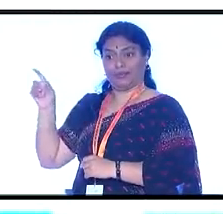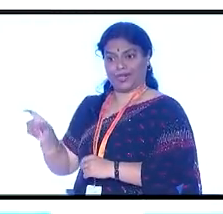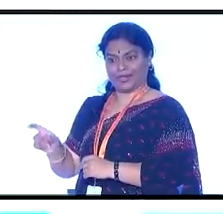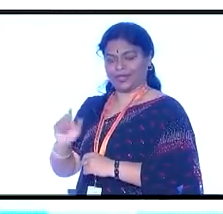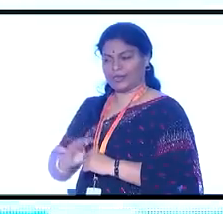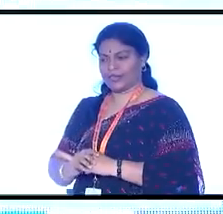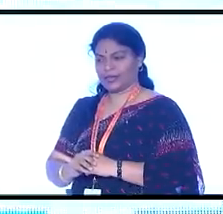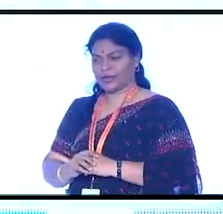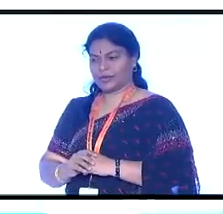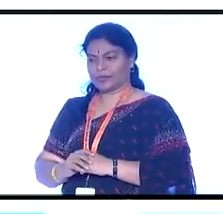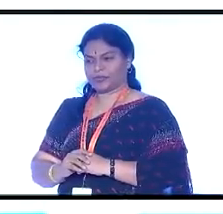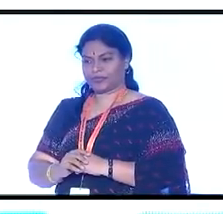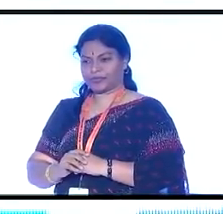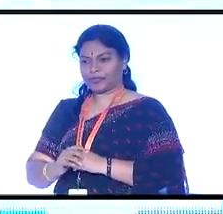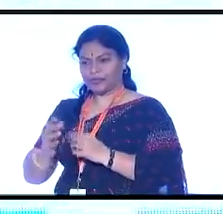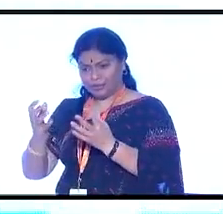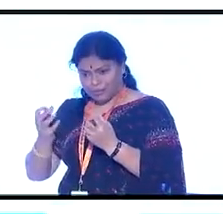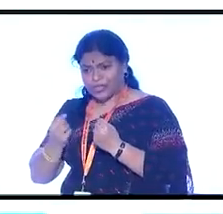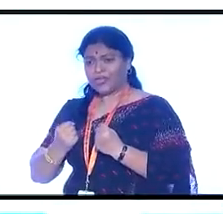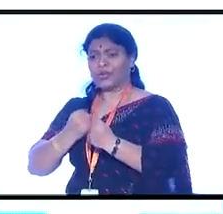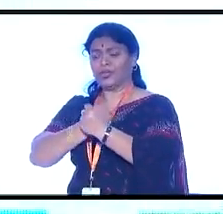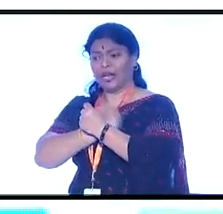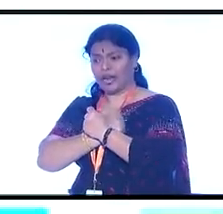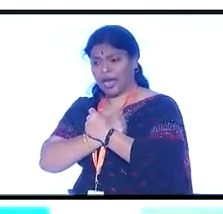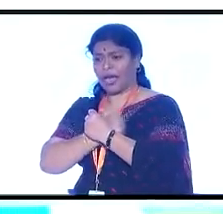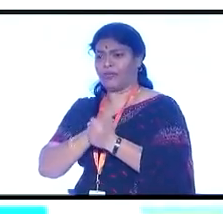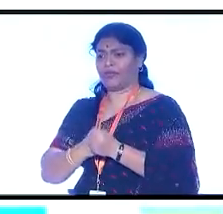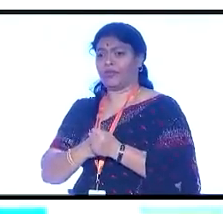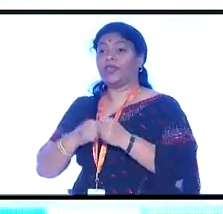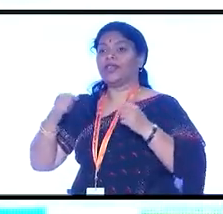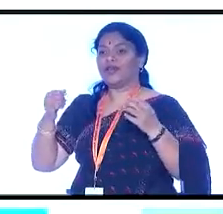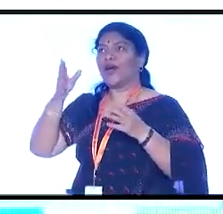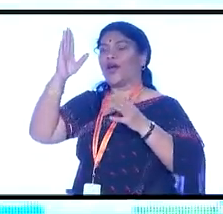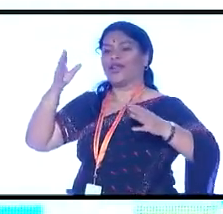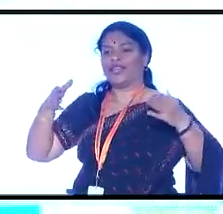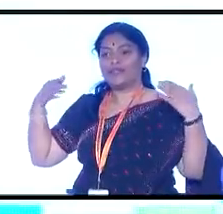because the amount of love that I got gave me the wings.